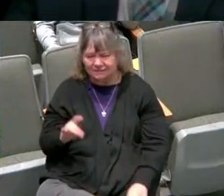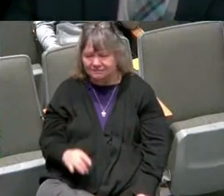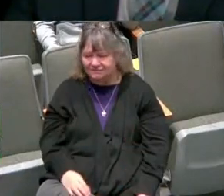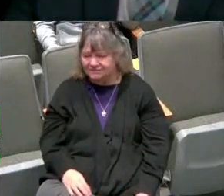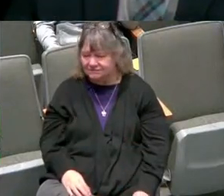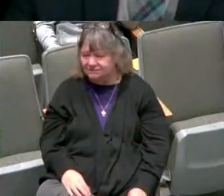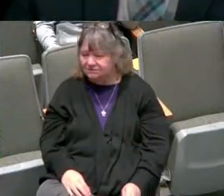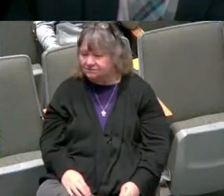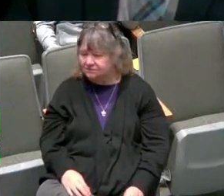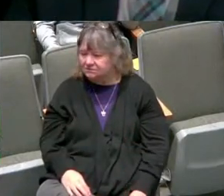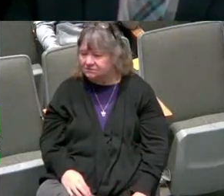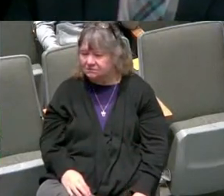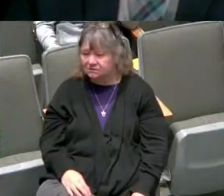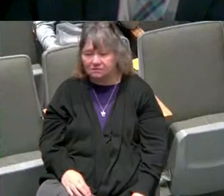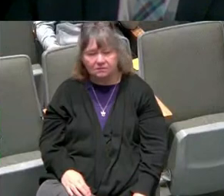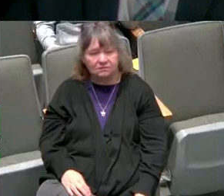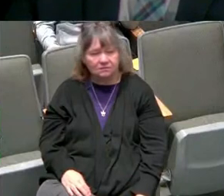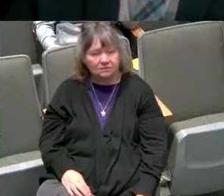um